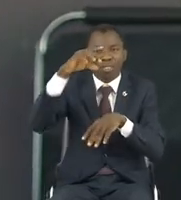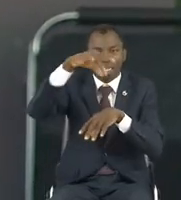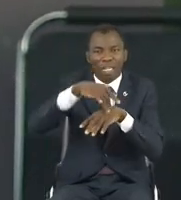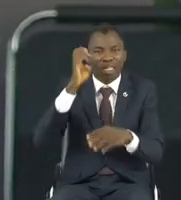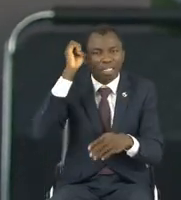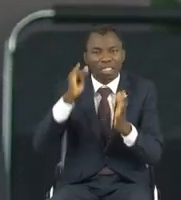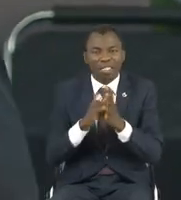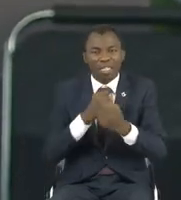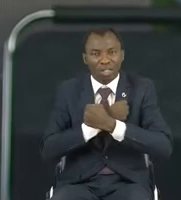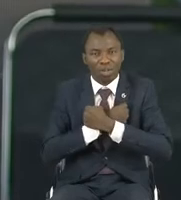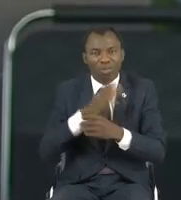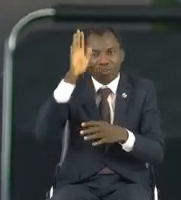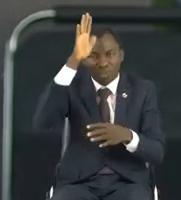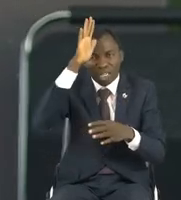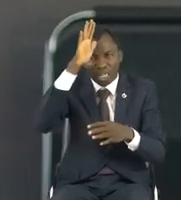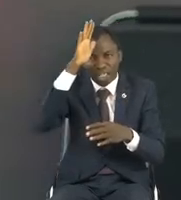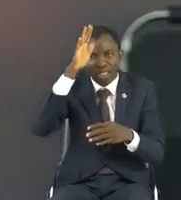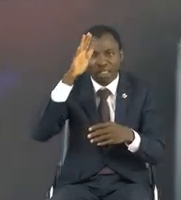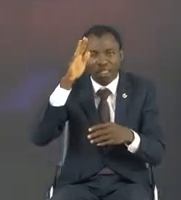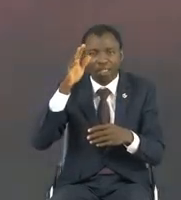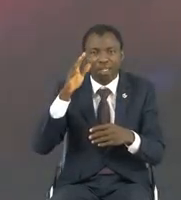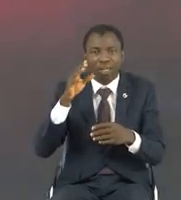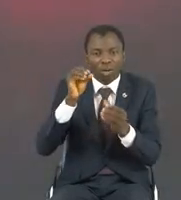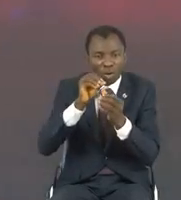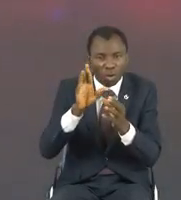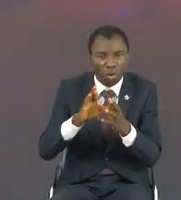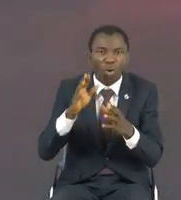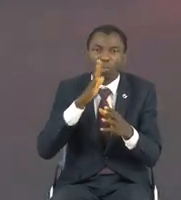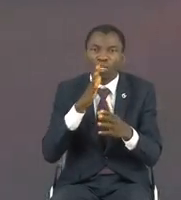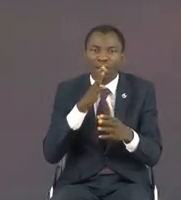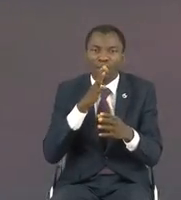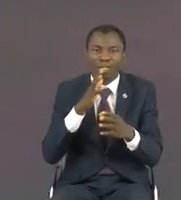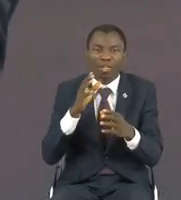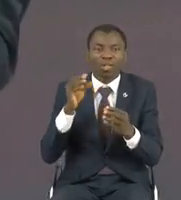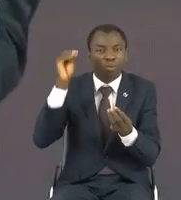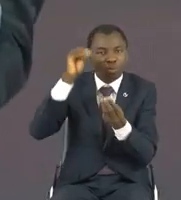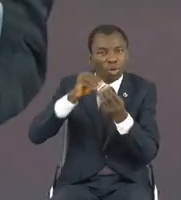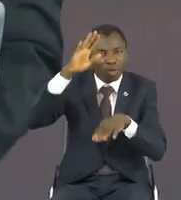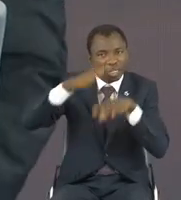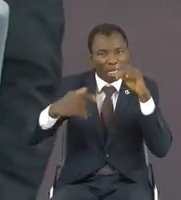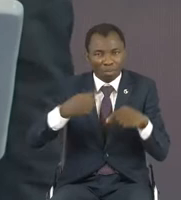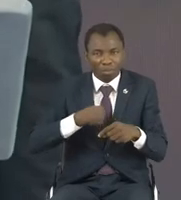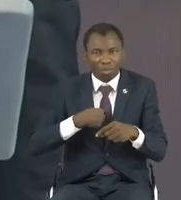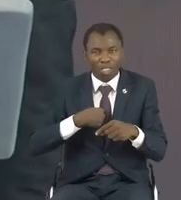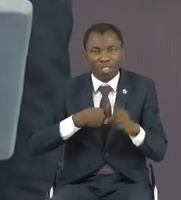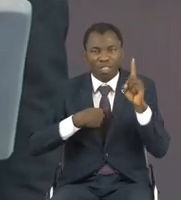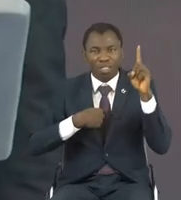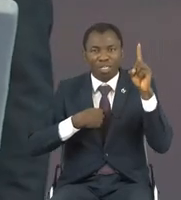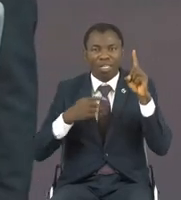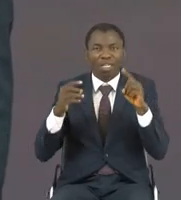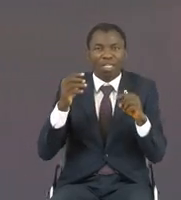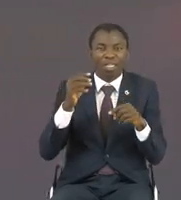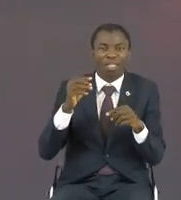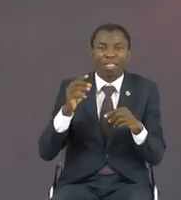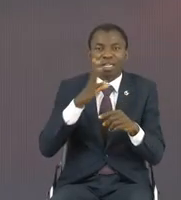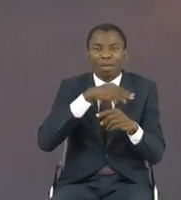loveth father or mother more than me, unthinkable,